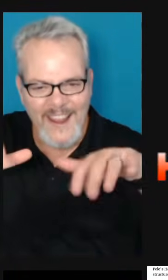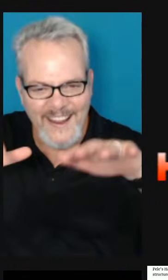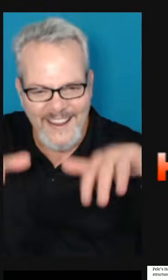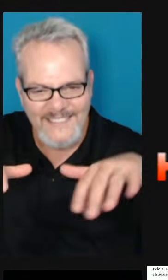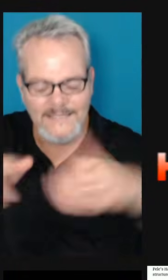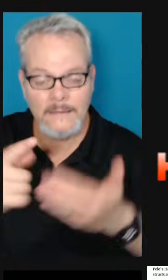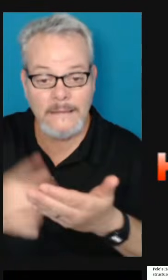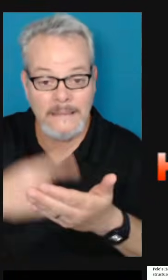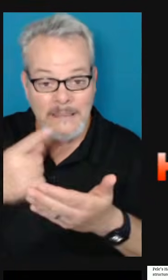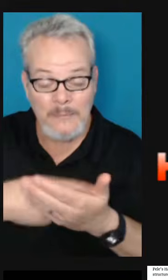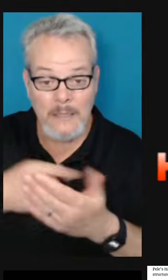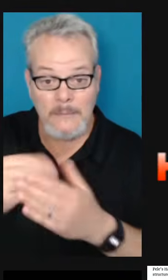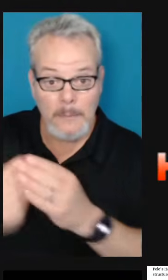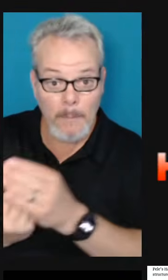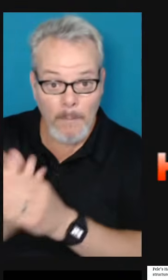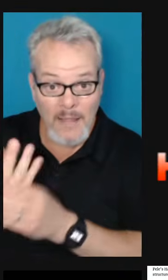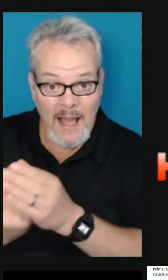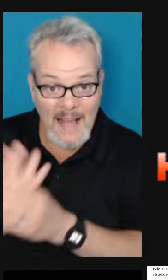the soil.